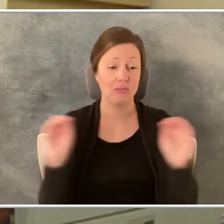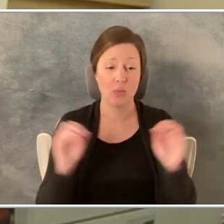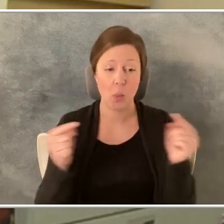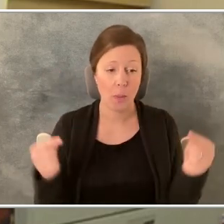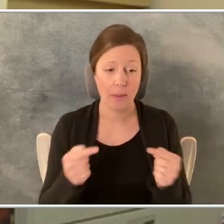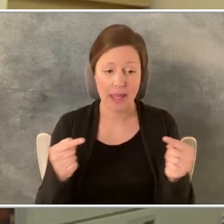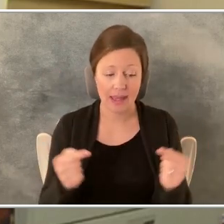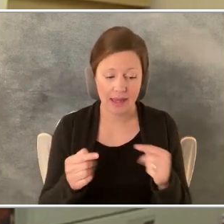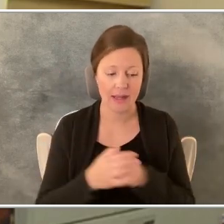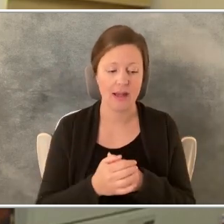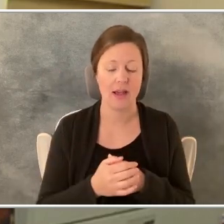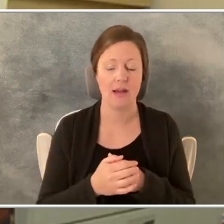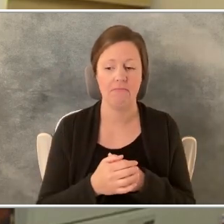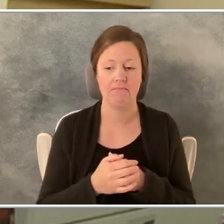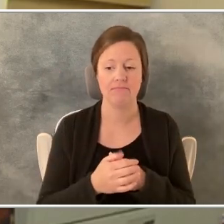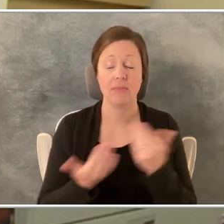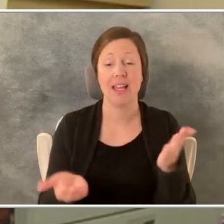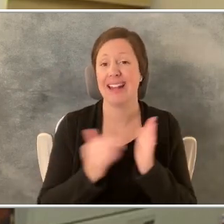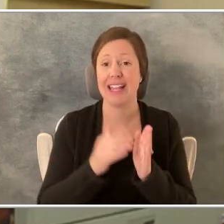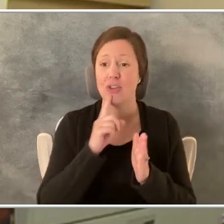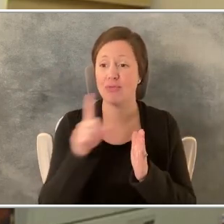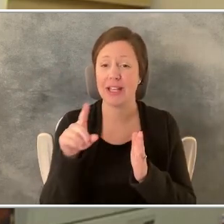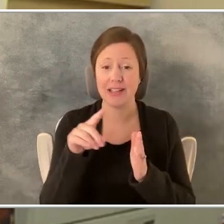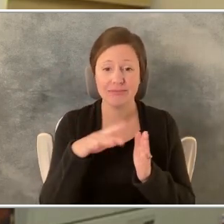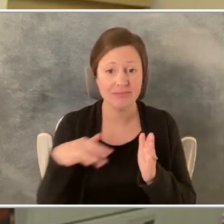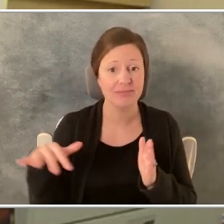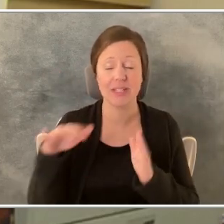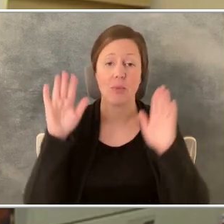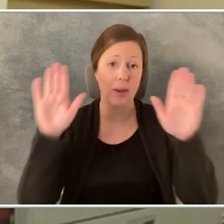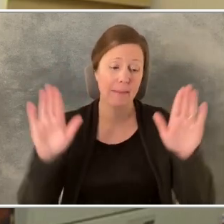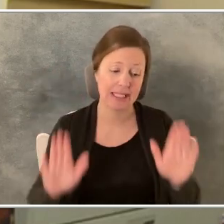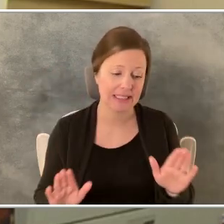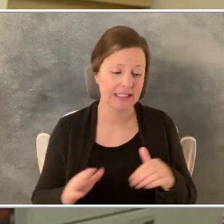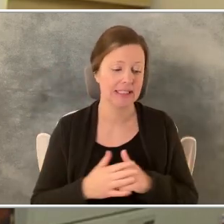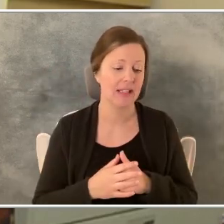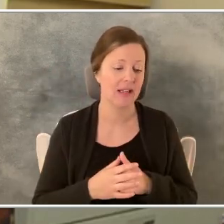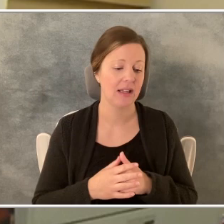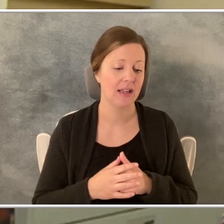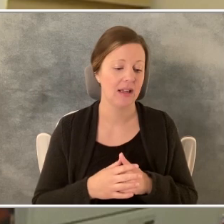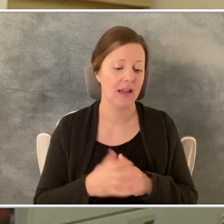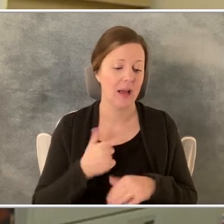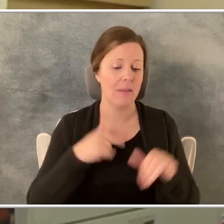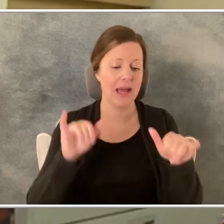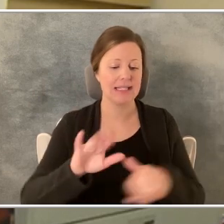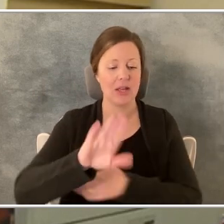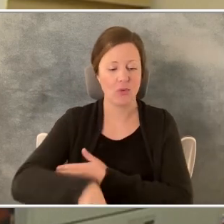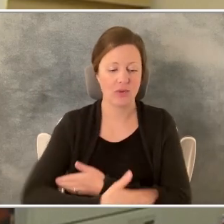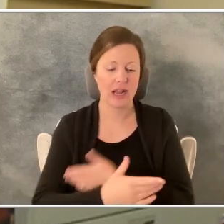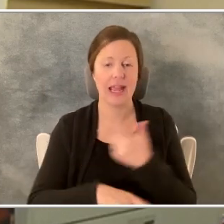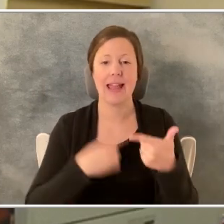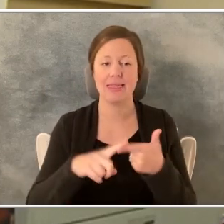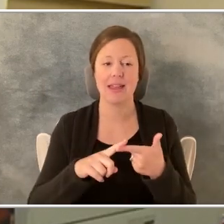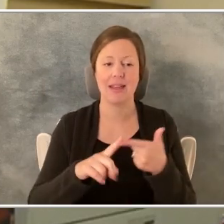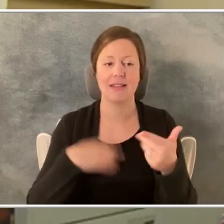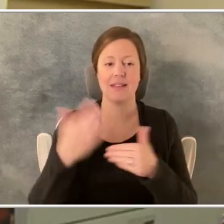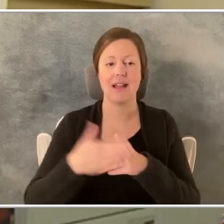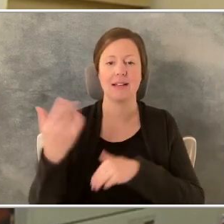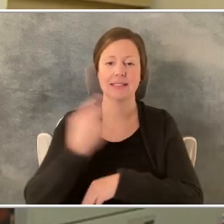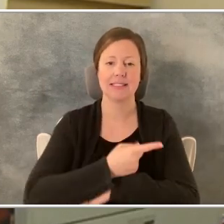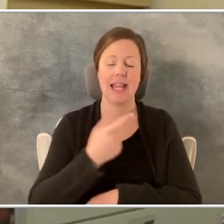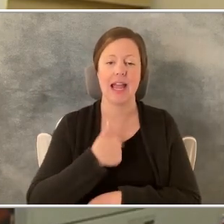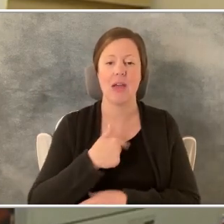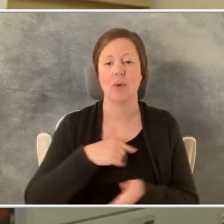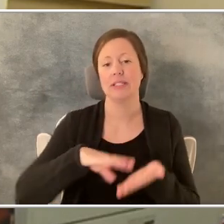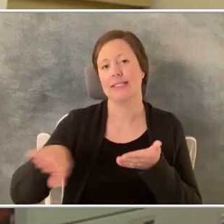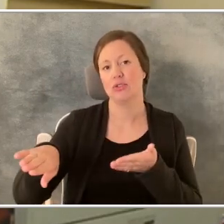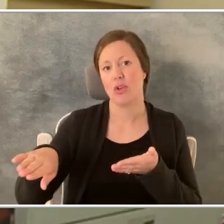and again, the facilities were incredible. I stayed overnight. The next day, I was discharged. I